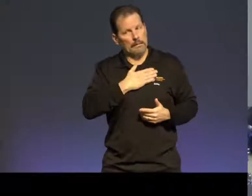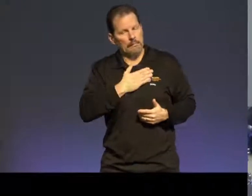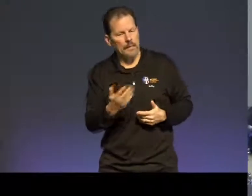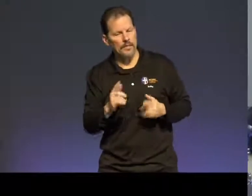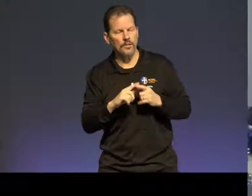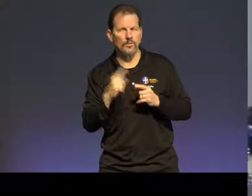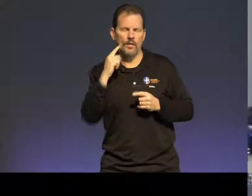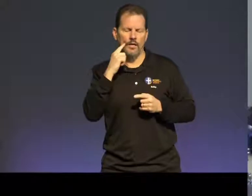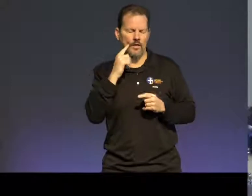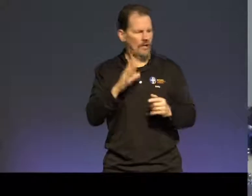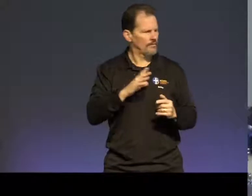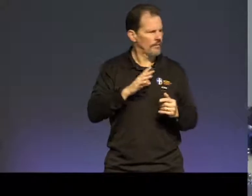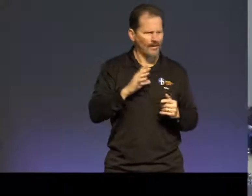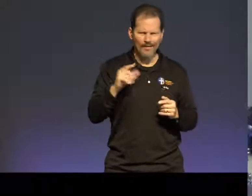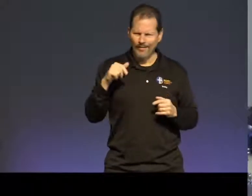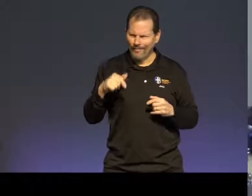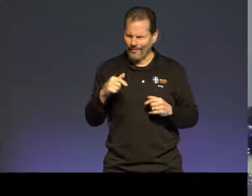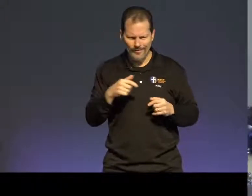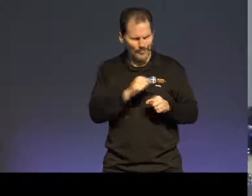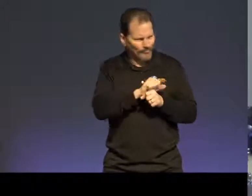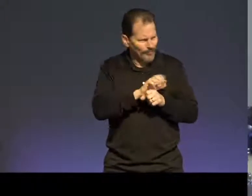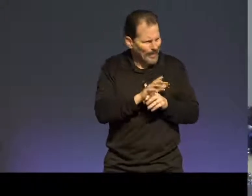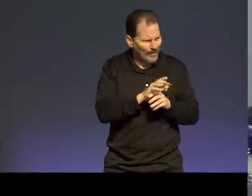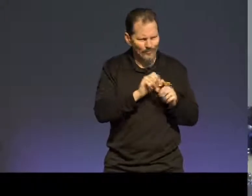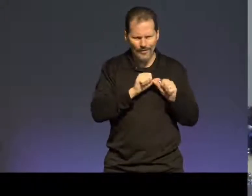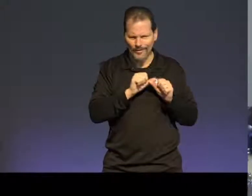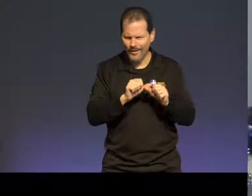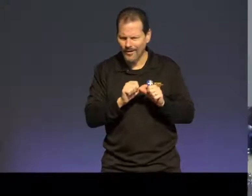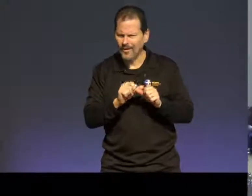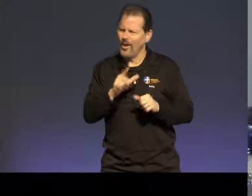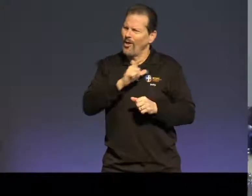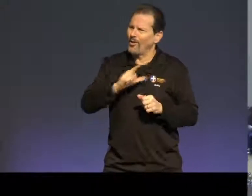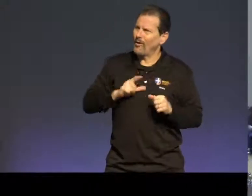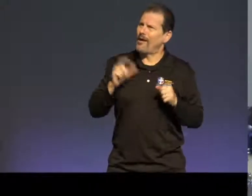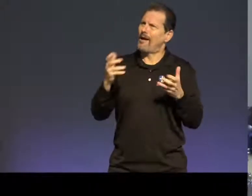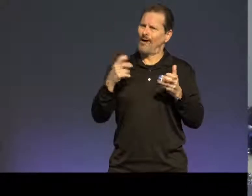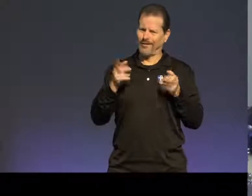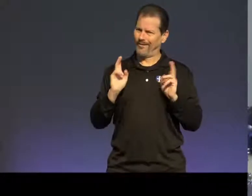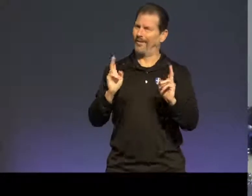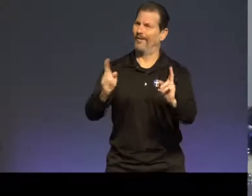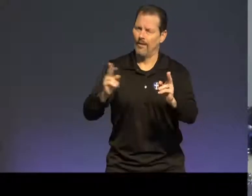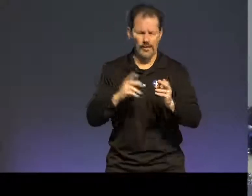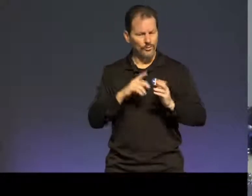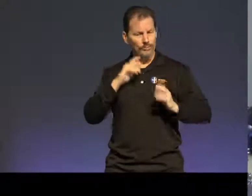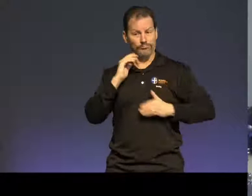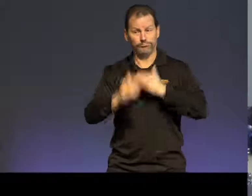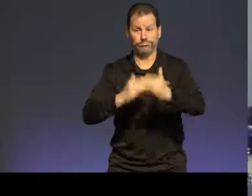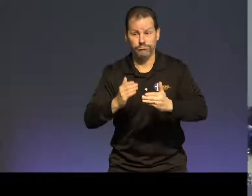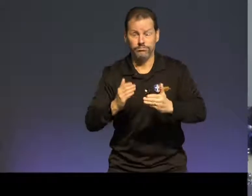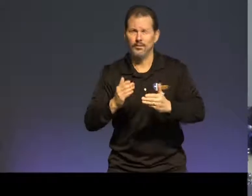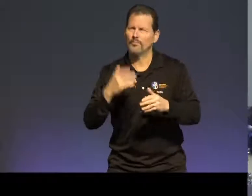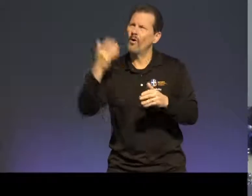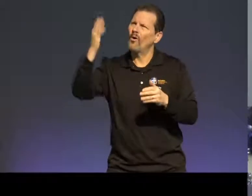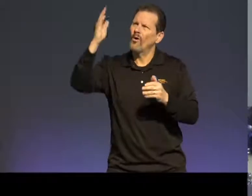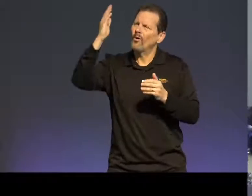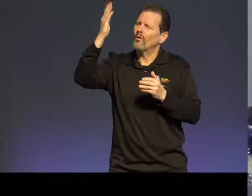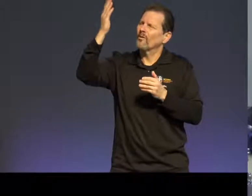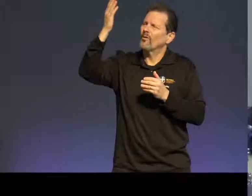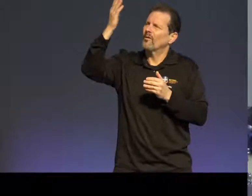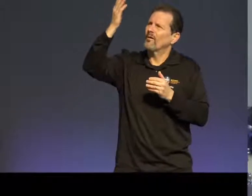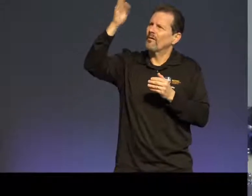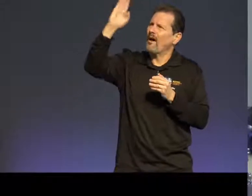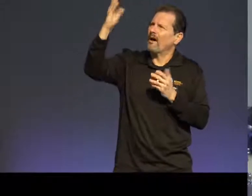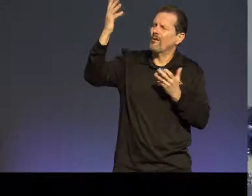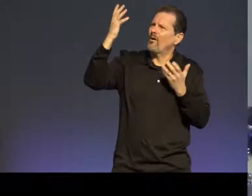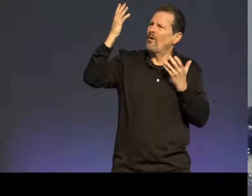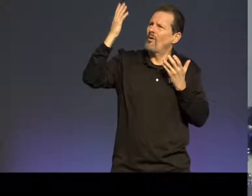Why are you slowing me down? I'm talking personal, so if it applies to you, great. I got a priest to me this morning. But it